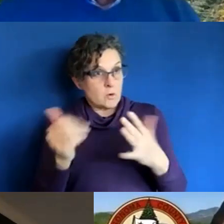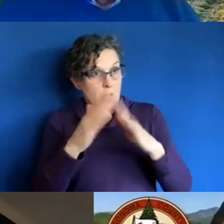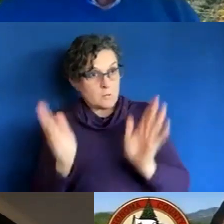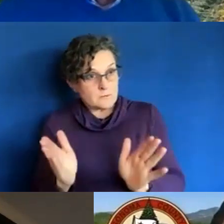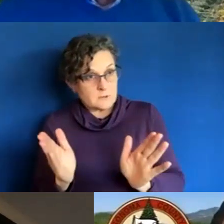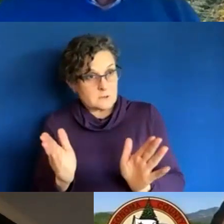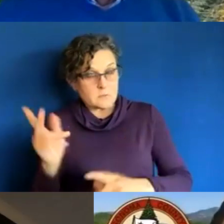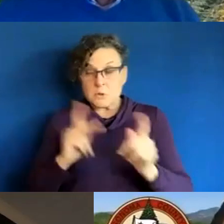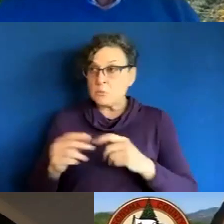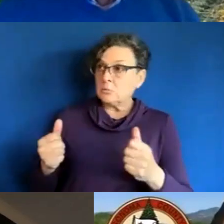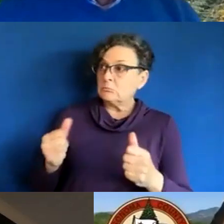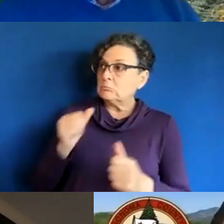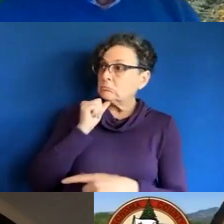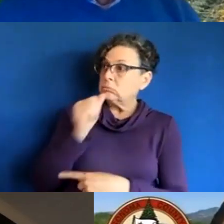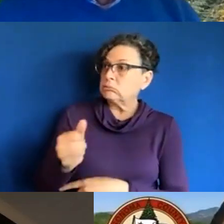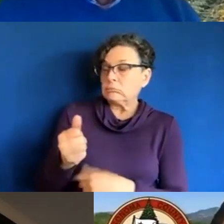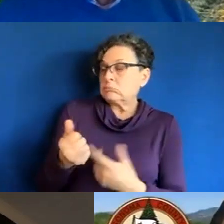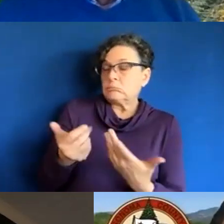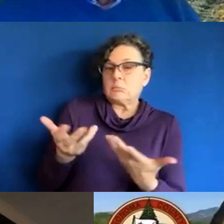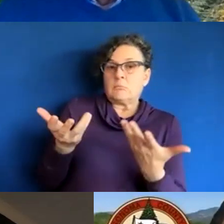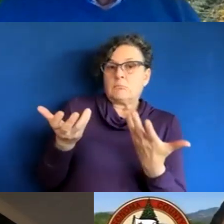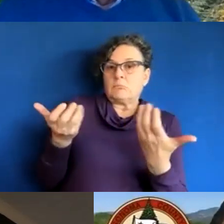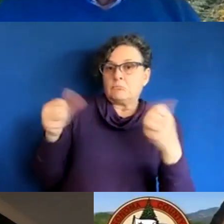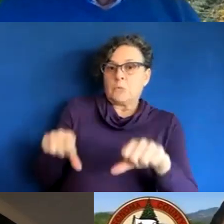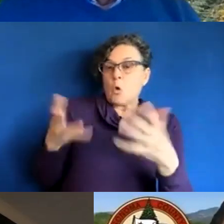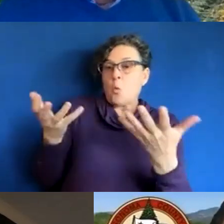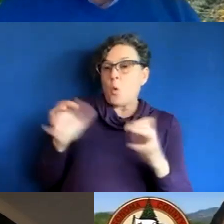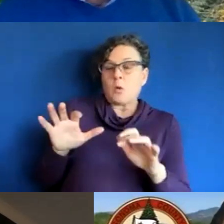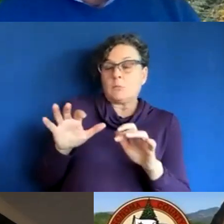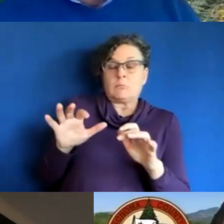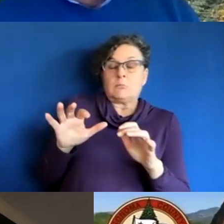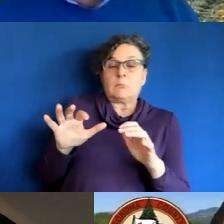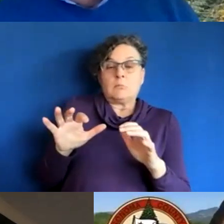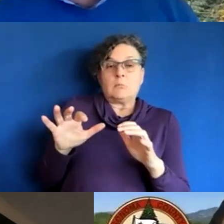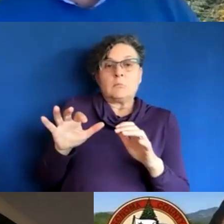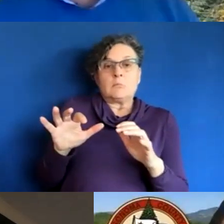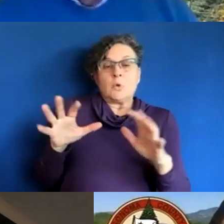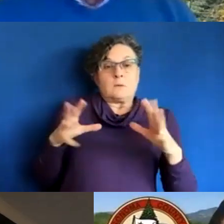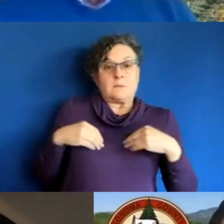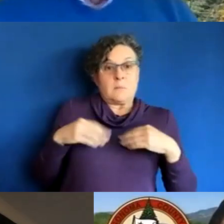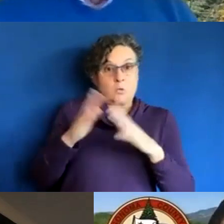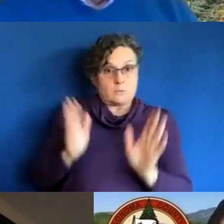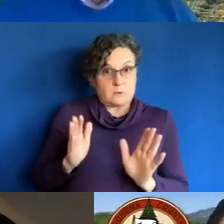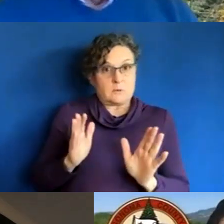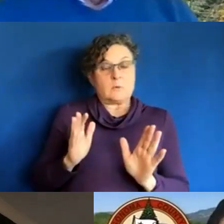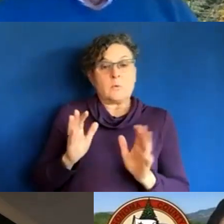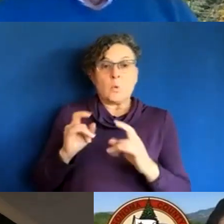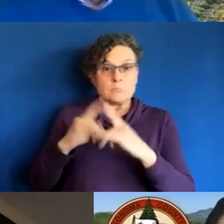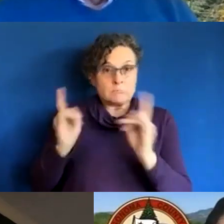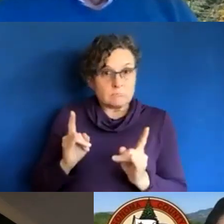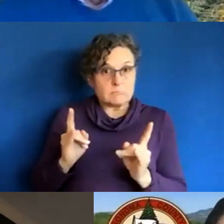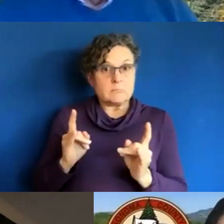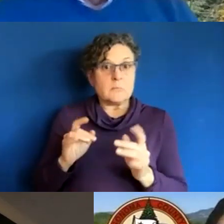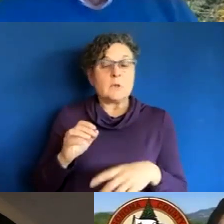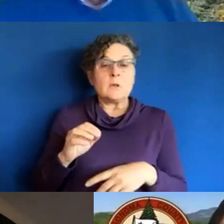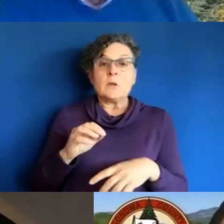service resistant, if they decide they don't want to live within the rules of one of these areas. But if we create that capacity in the system